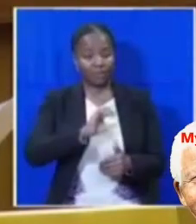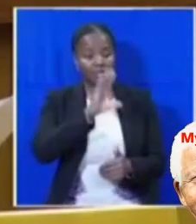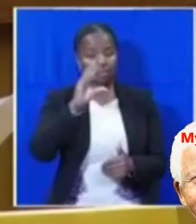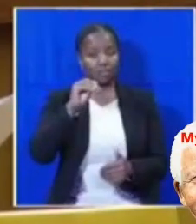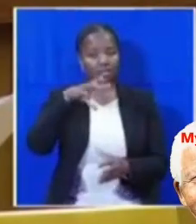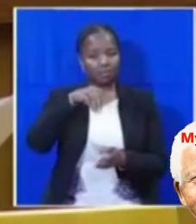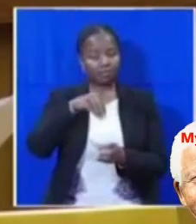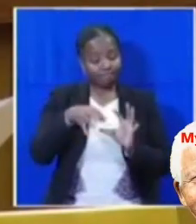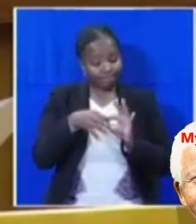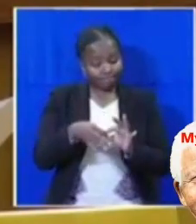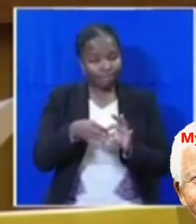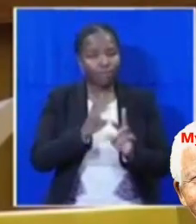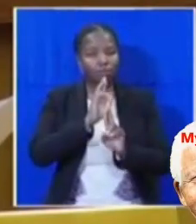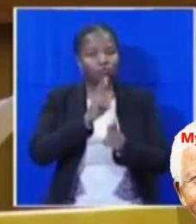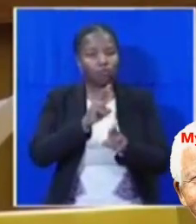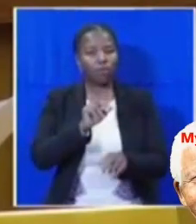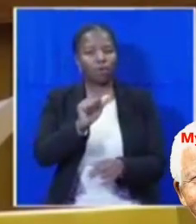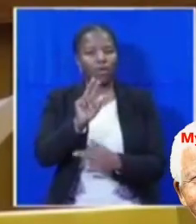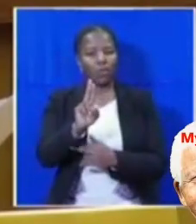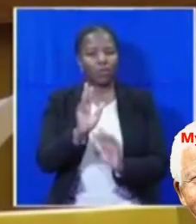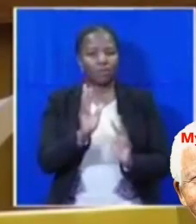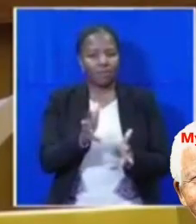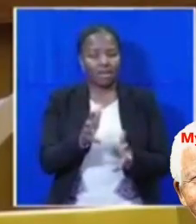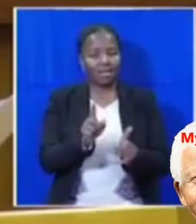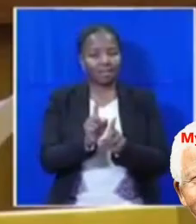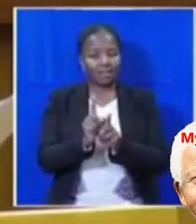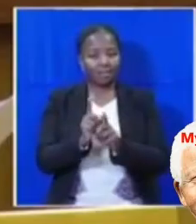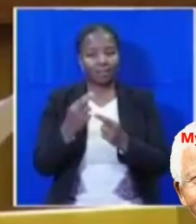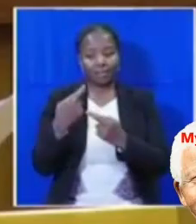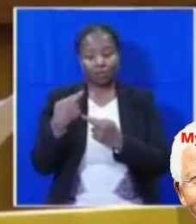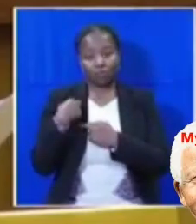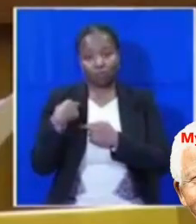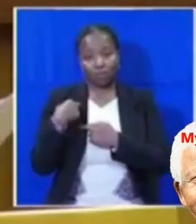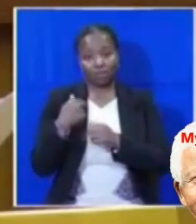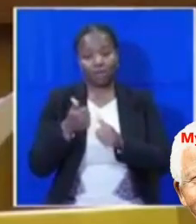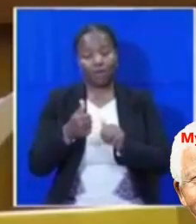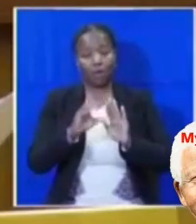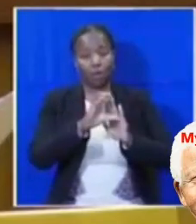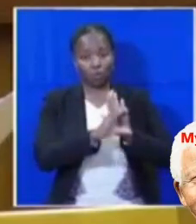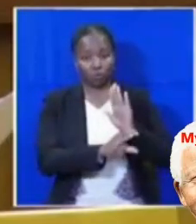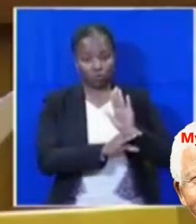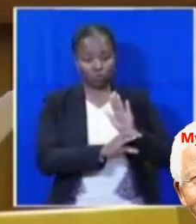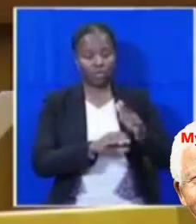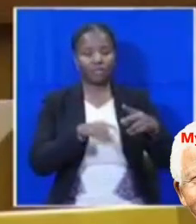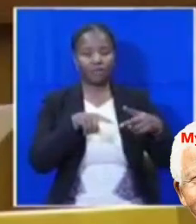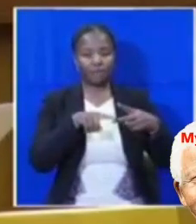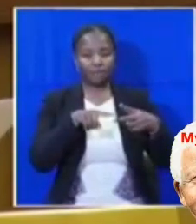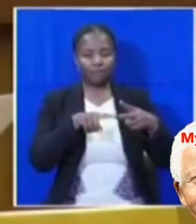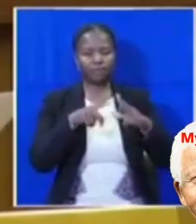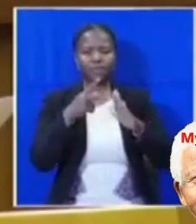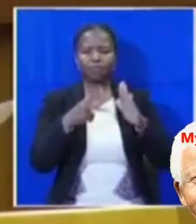our responsibility under the African Union Constitutive Act, the principle of the Union Constitutive Act